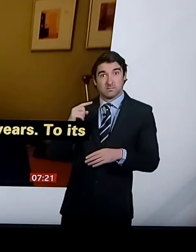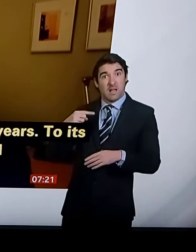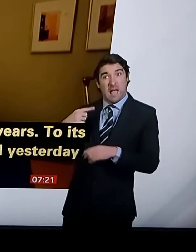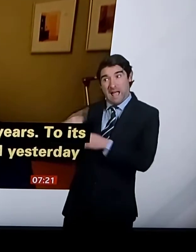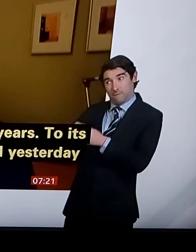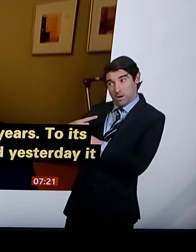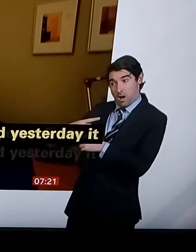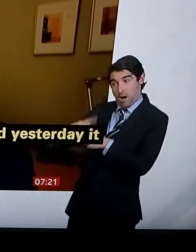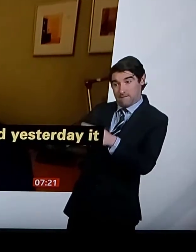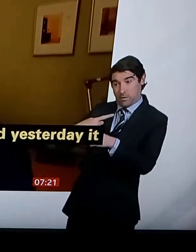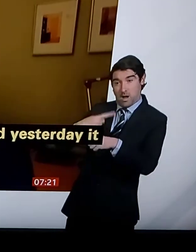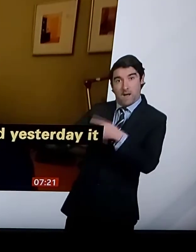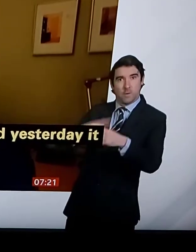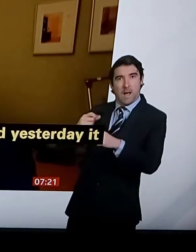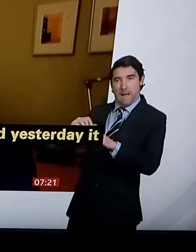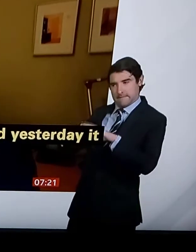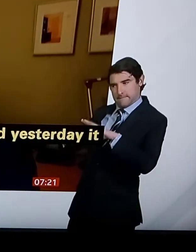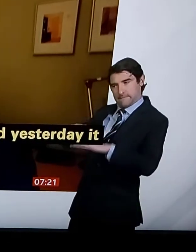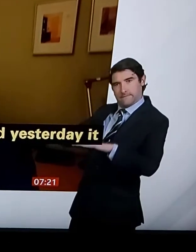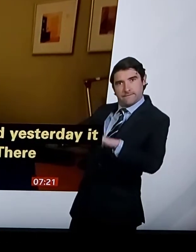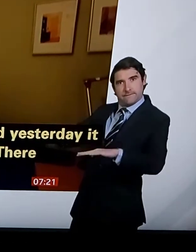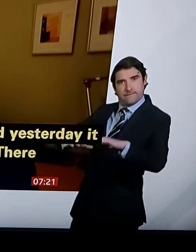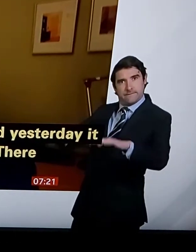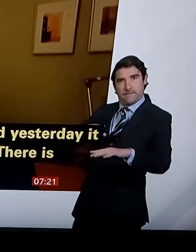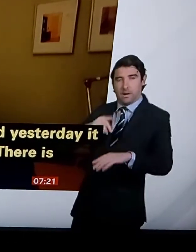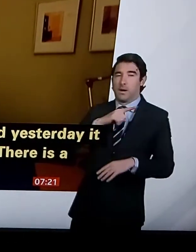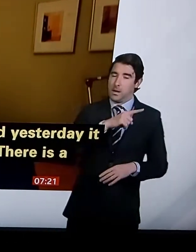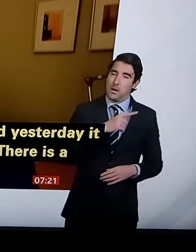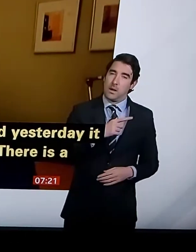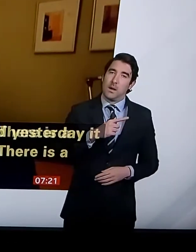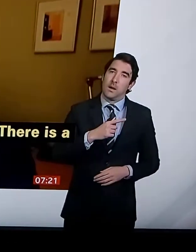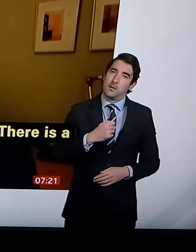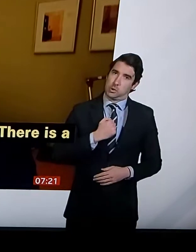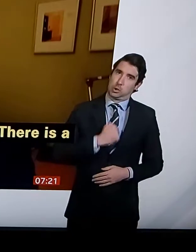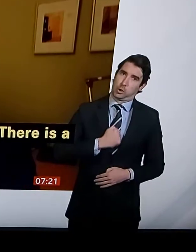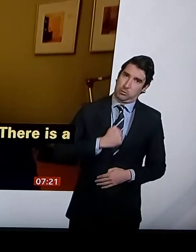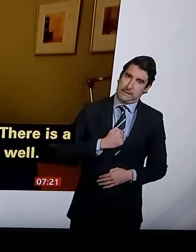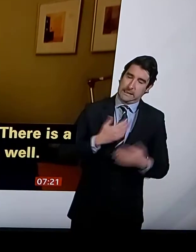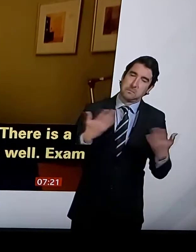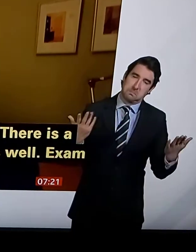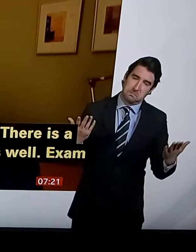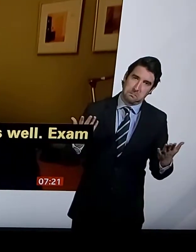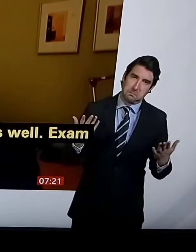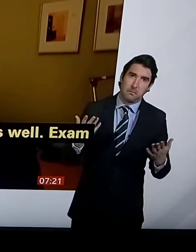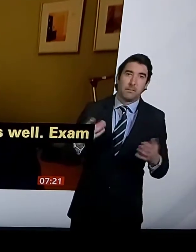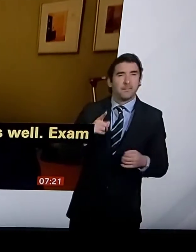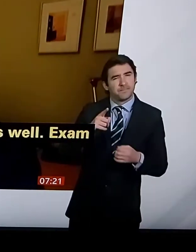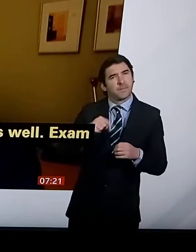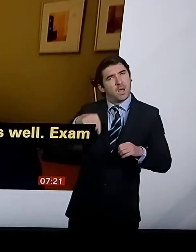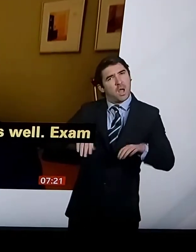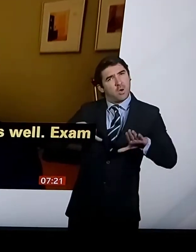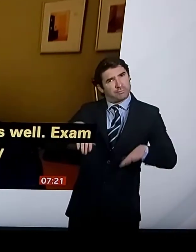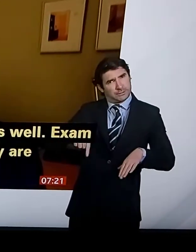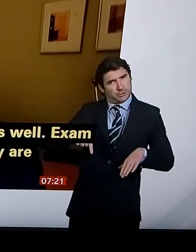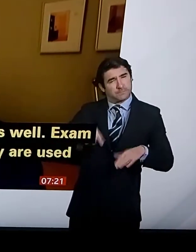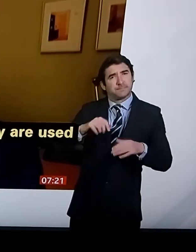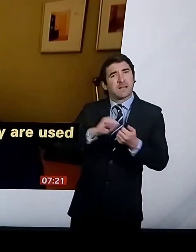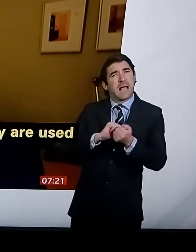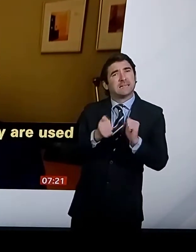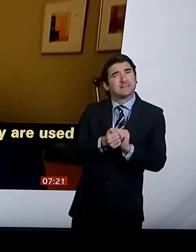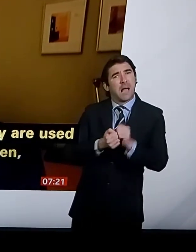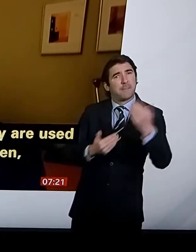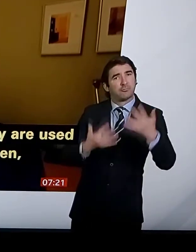as well. Exam results in this country are used partly to judge children, partly to judge teachers, partly to judge the performance of schools,